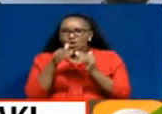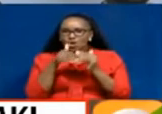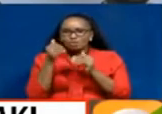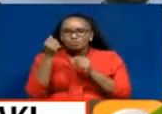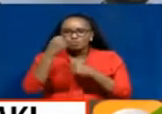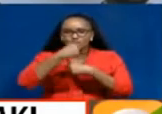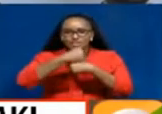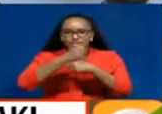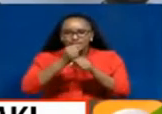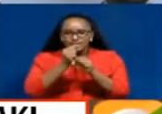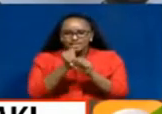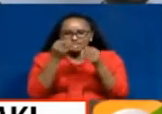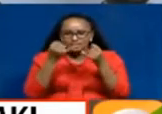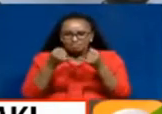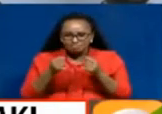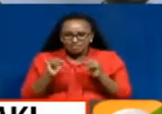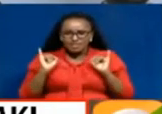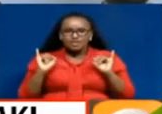independence.